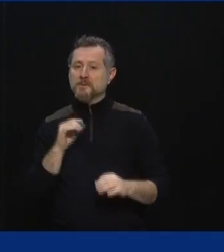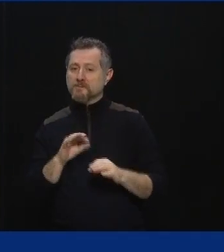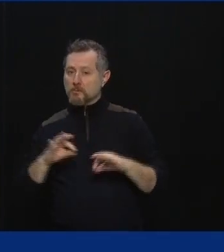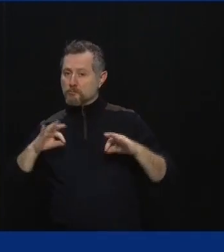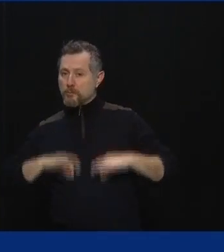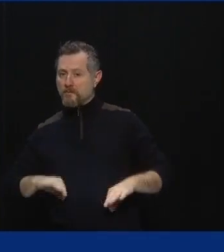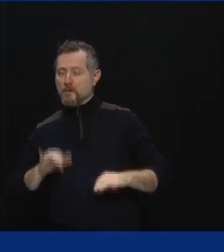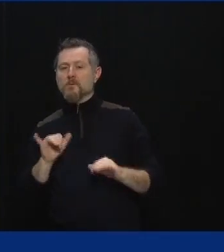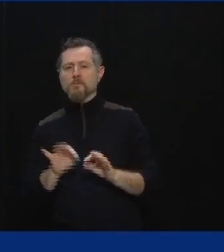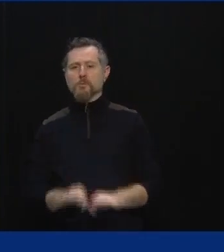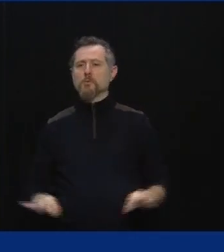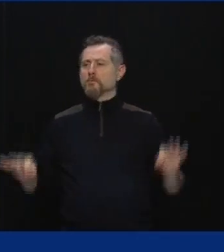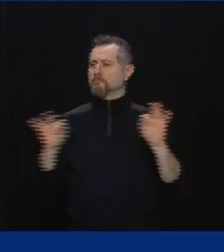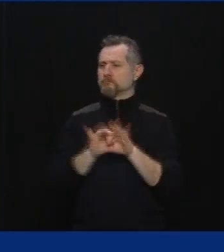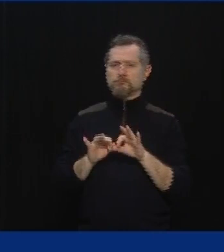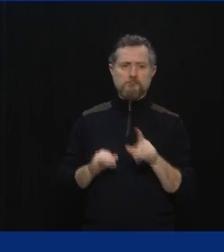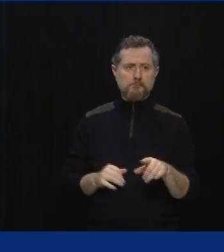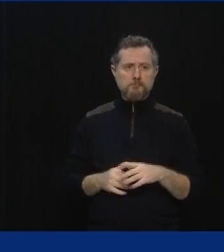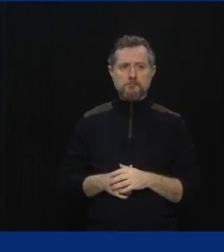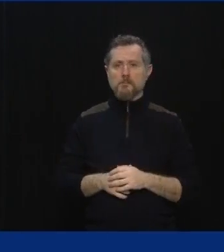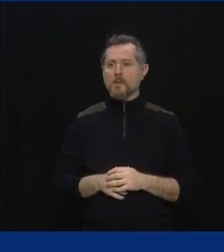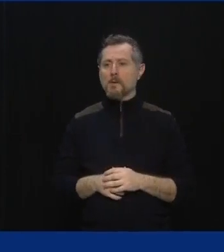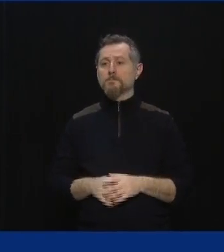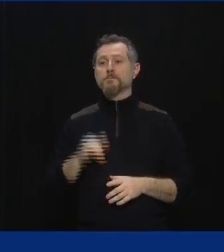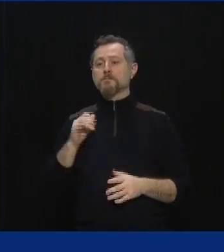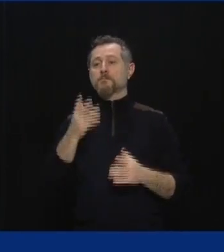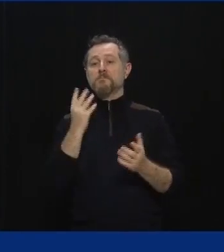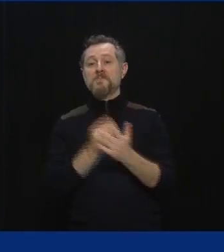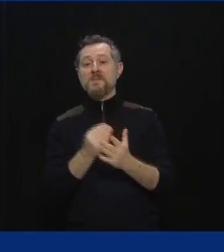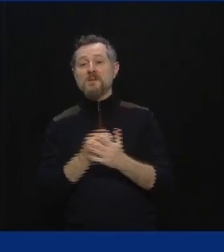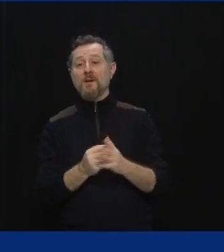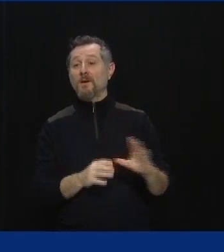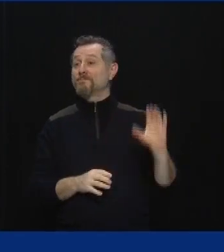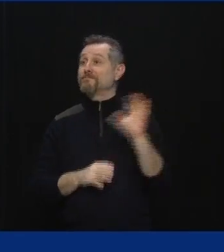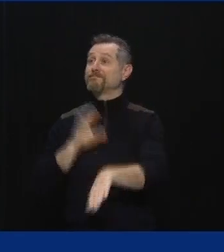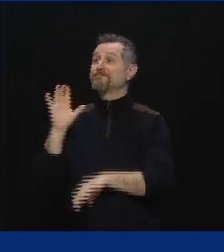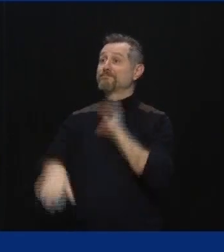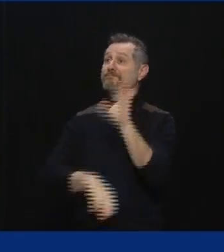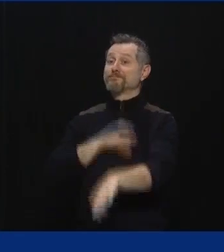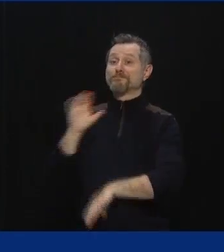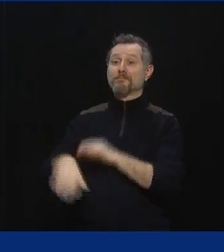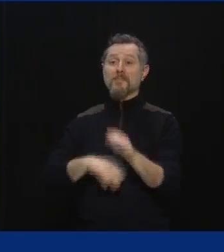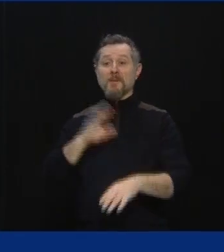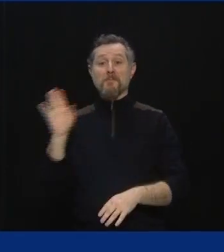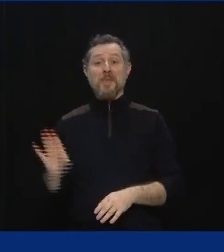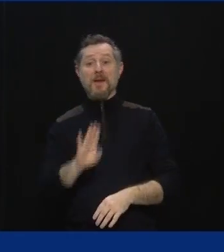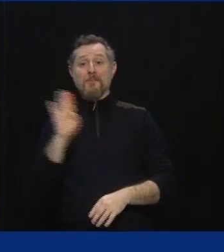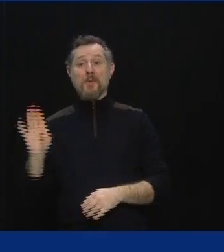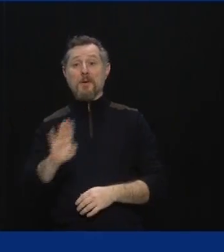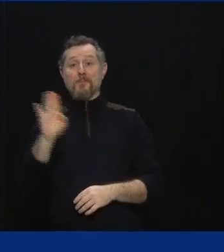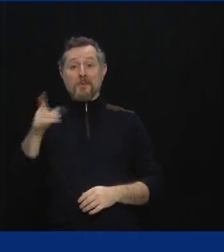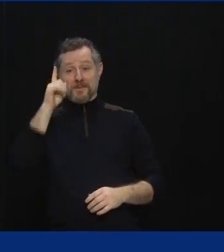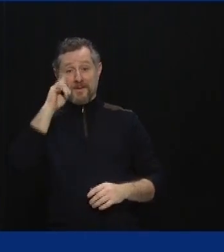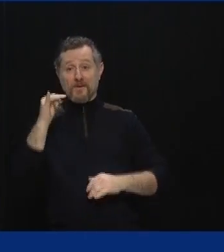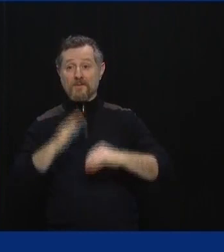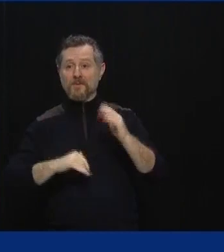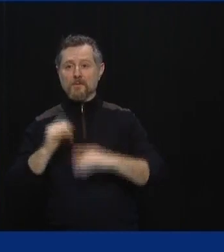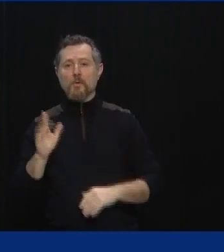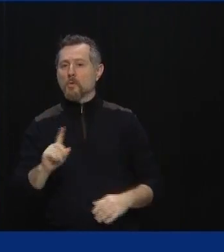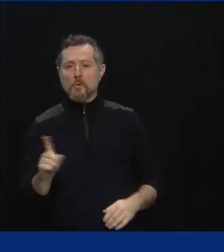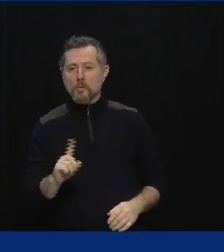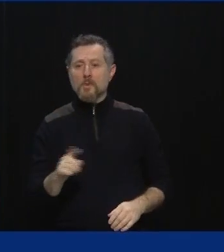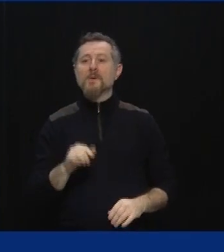essential. You are not just deploying billions of dollars to finance a world-class terminal, you are